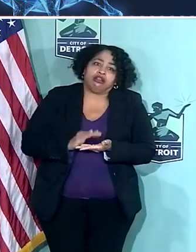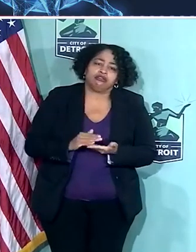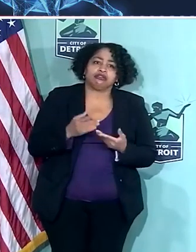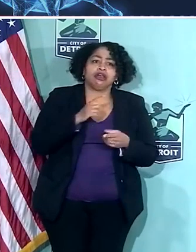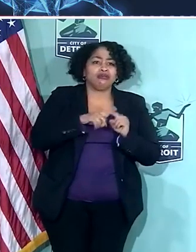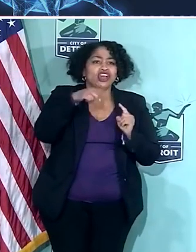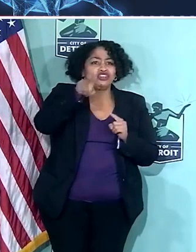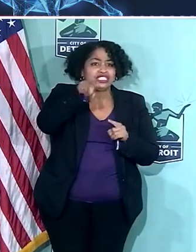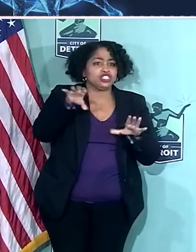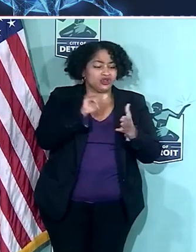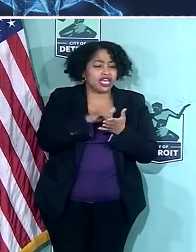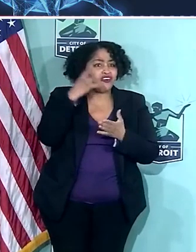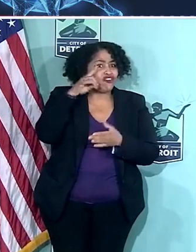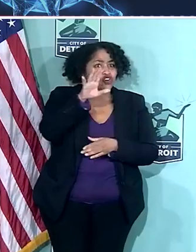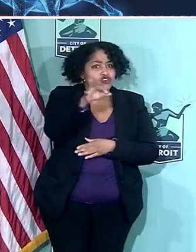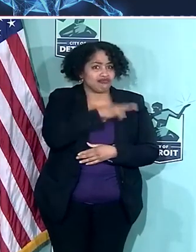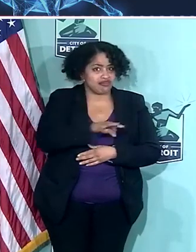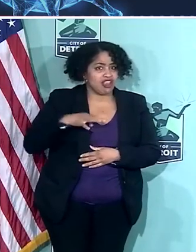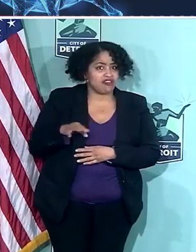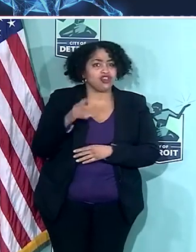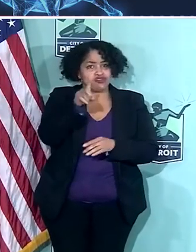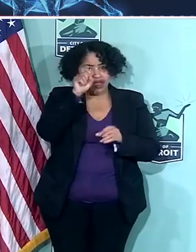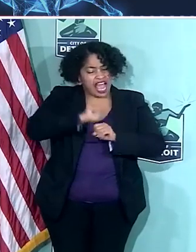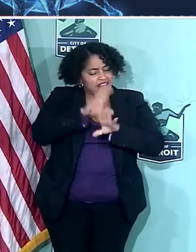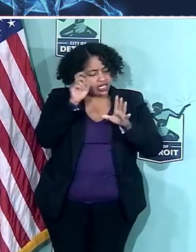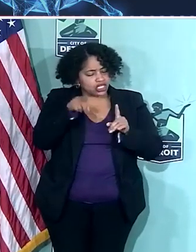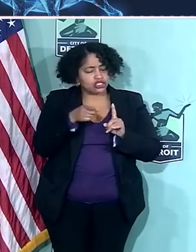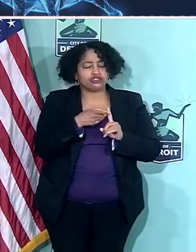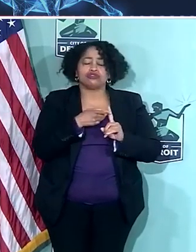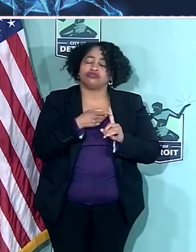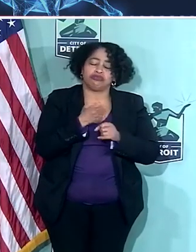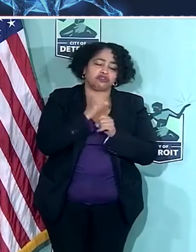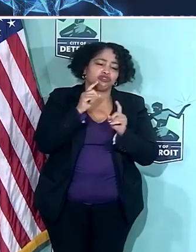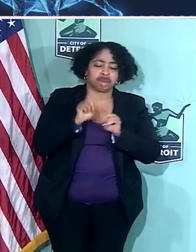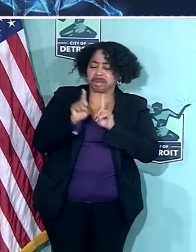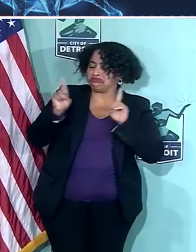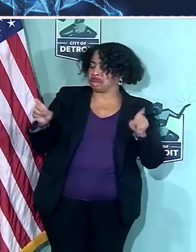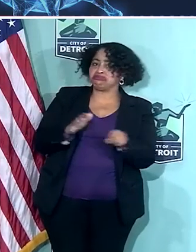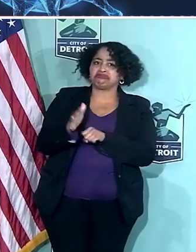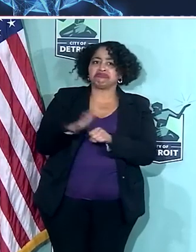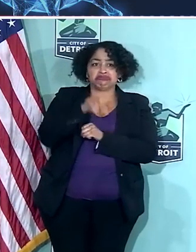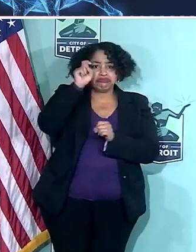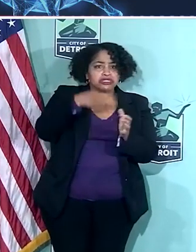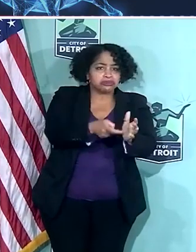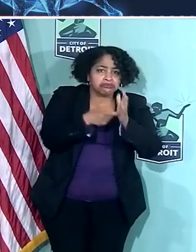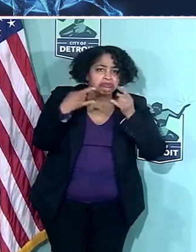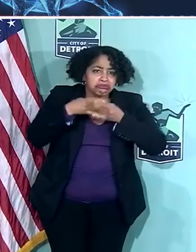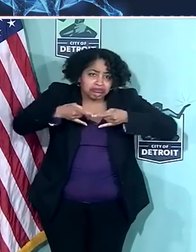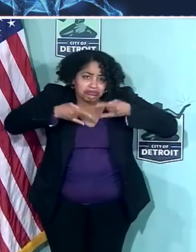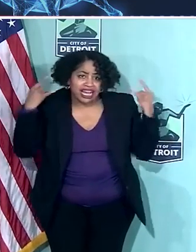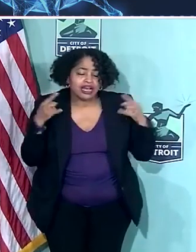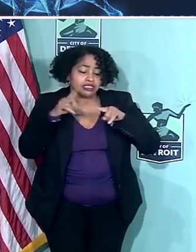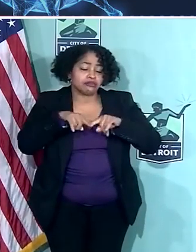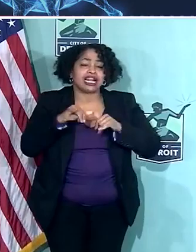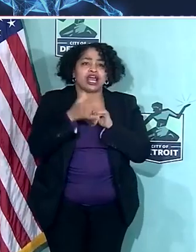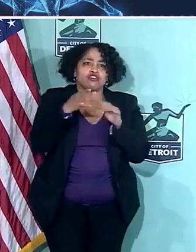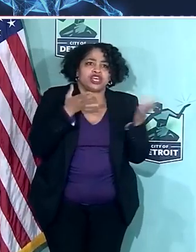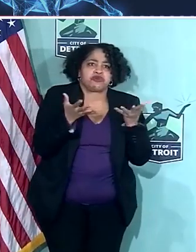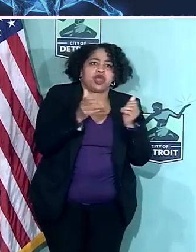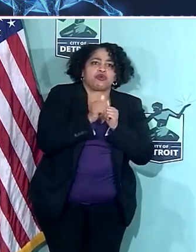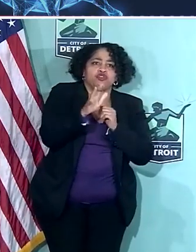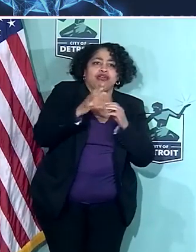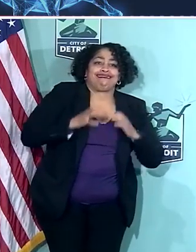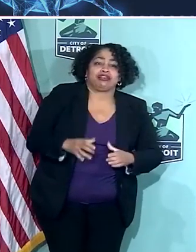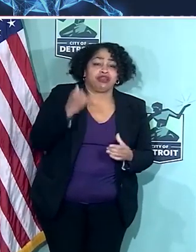Obviously, you need to be distancing appropriately. You have to be wearing masks, depending on whether you're interacting with customers. If